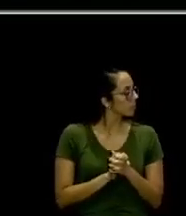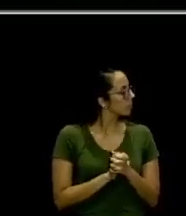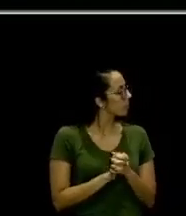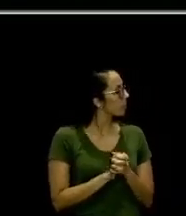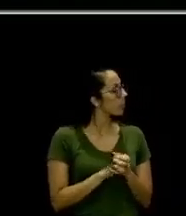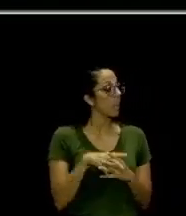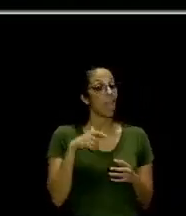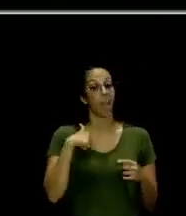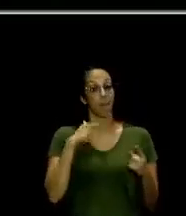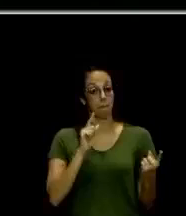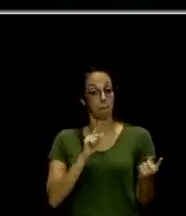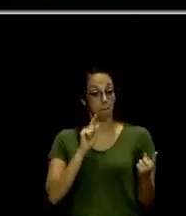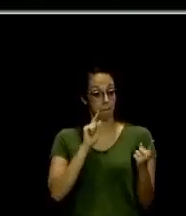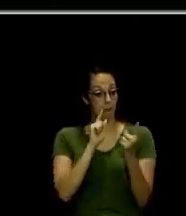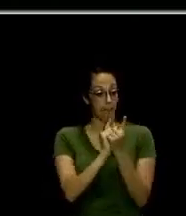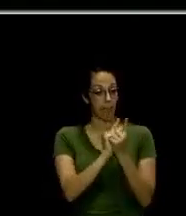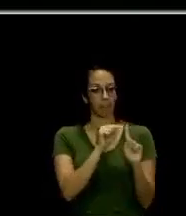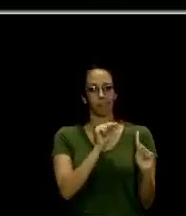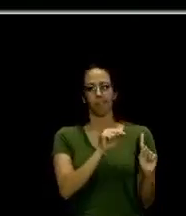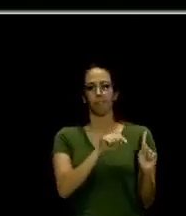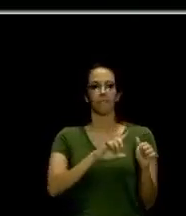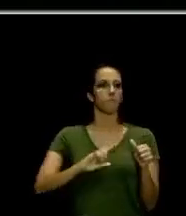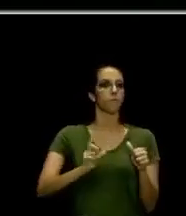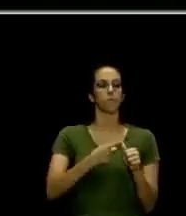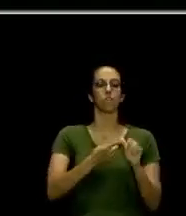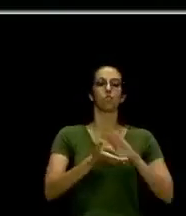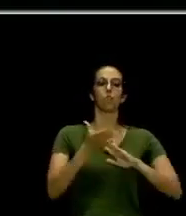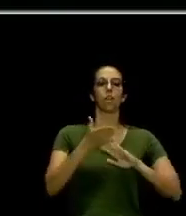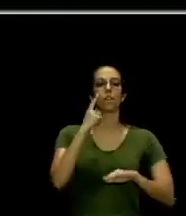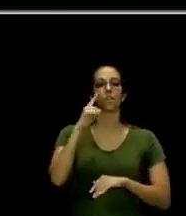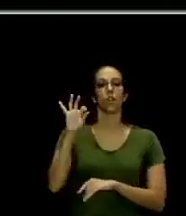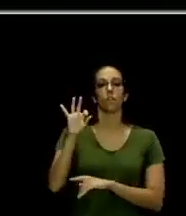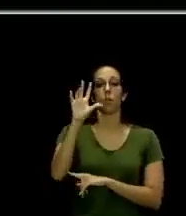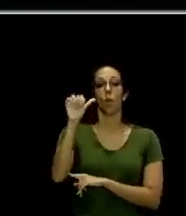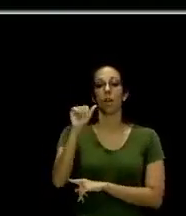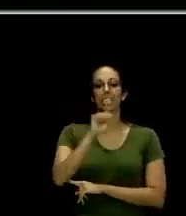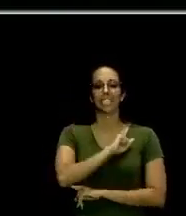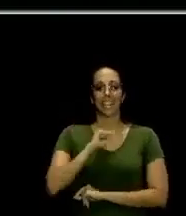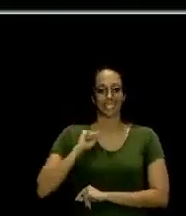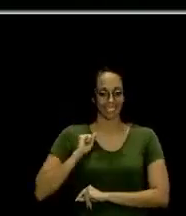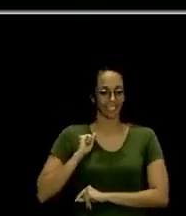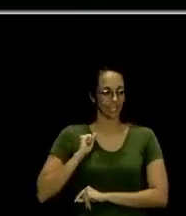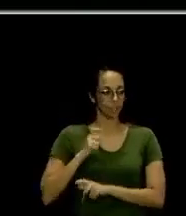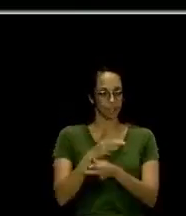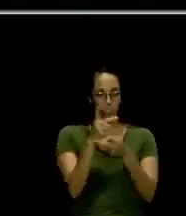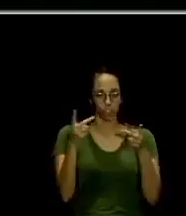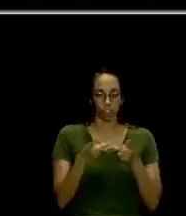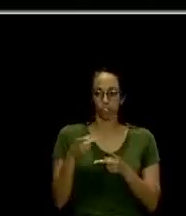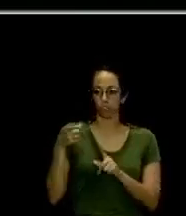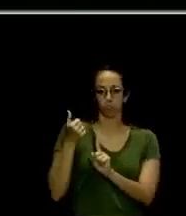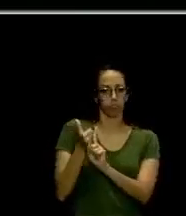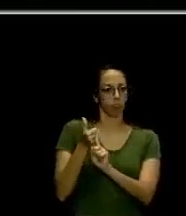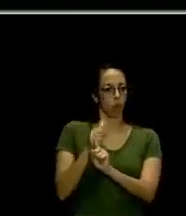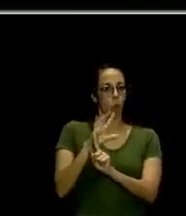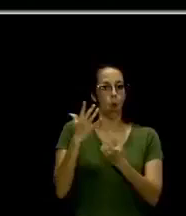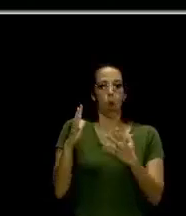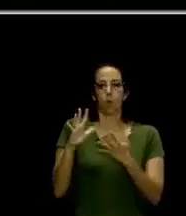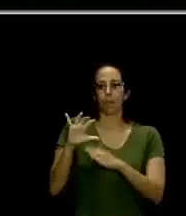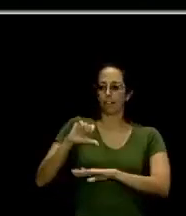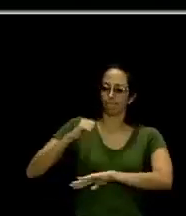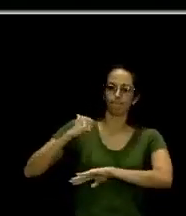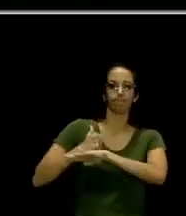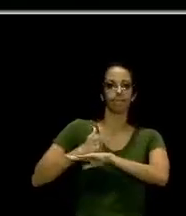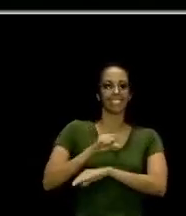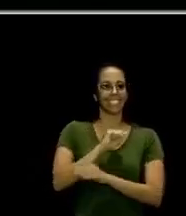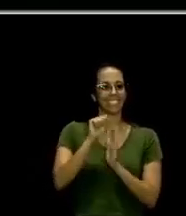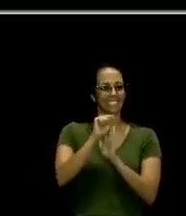I met Kathleen when she was first running for the Florida Senate, and she was already an established state